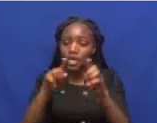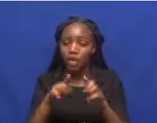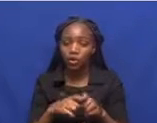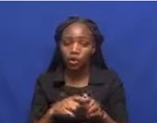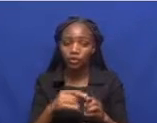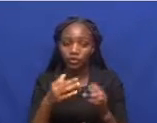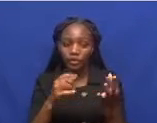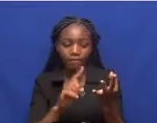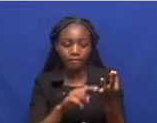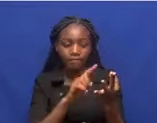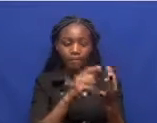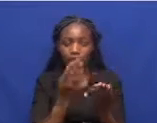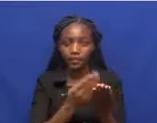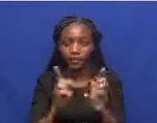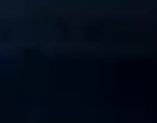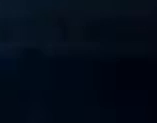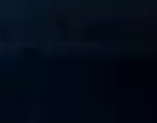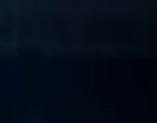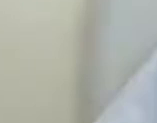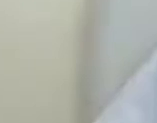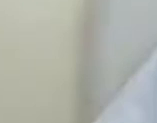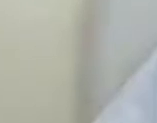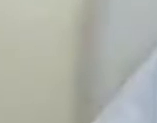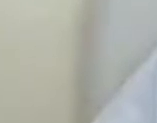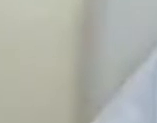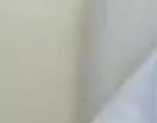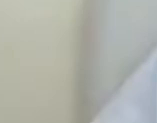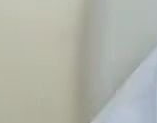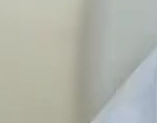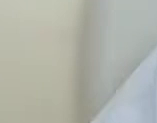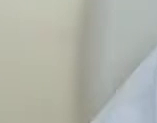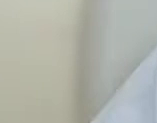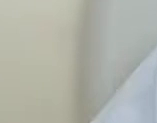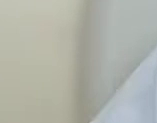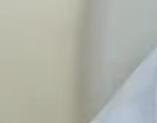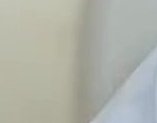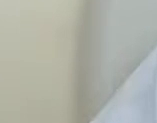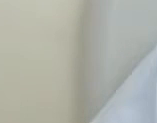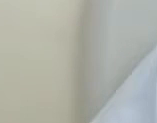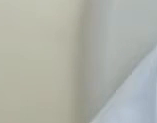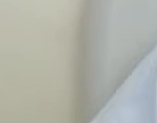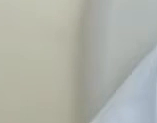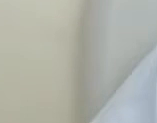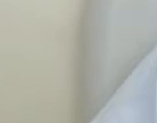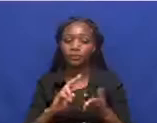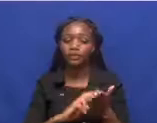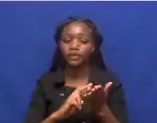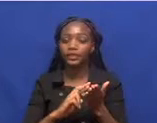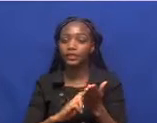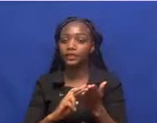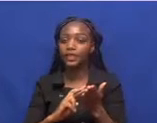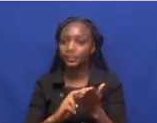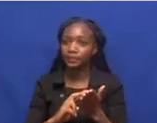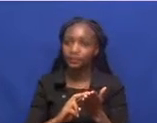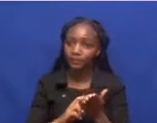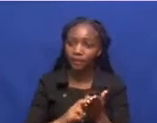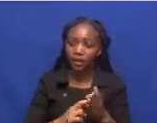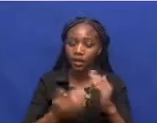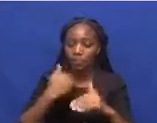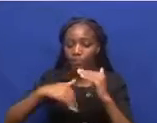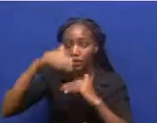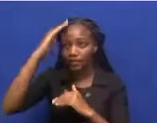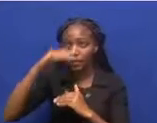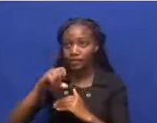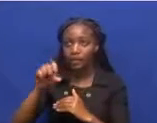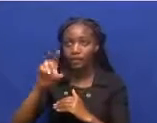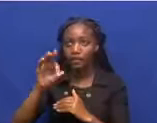cabinet secretaries in the Ministry of Health. Others named are principal secretaries Dr. Nicholas Muranguri, Professor Fred Sigor,